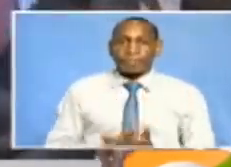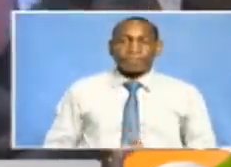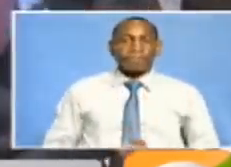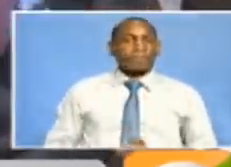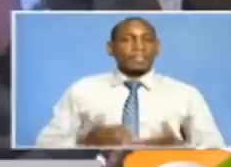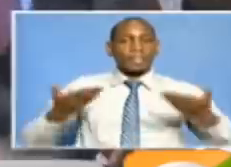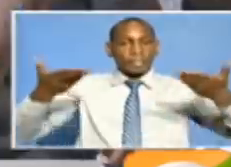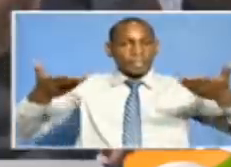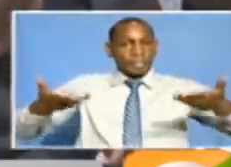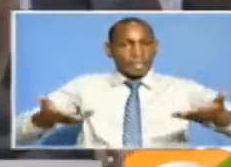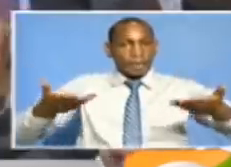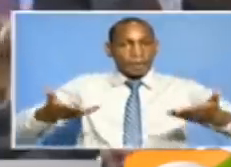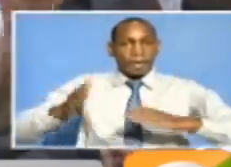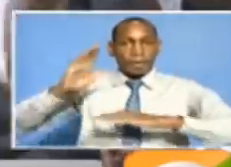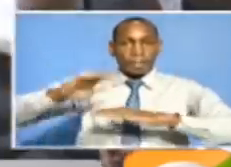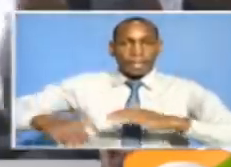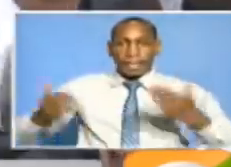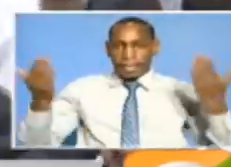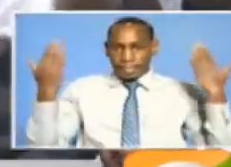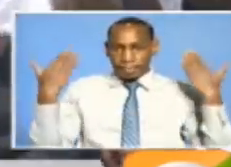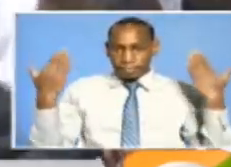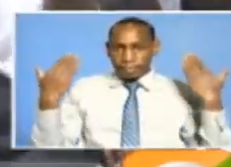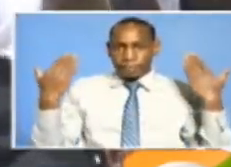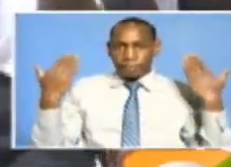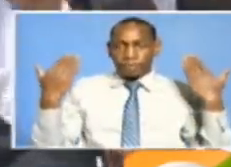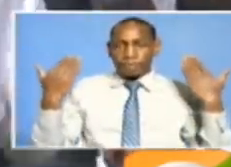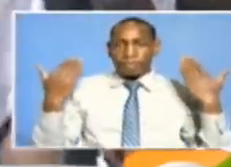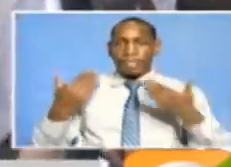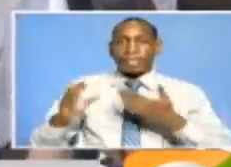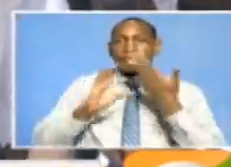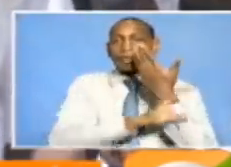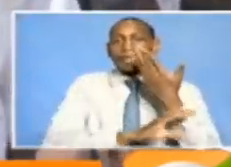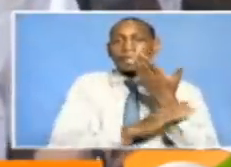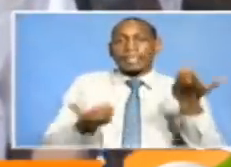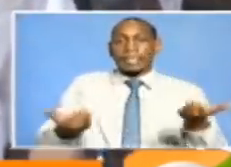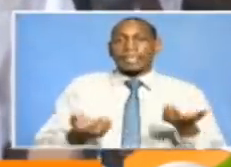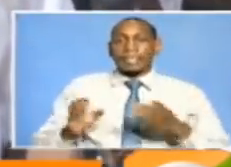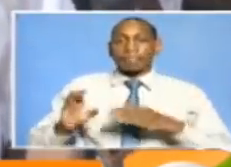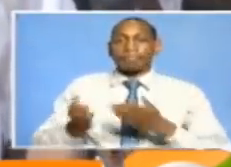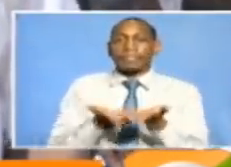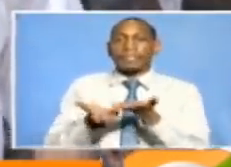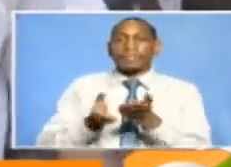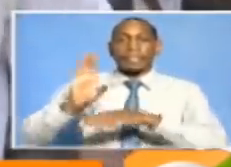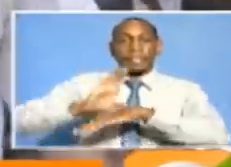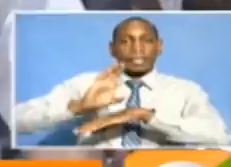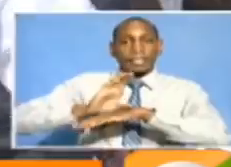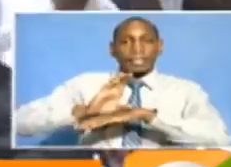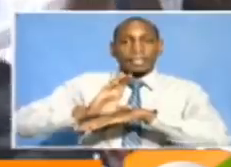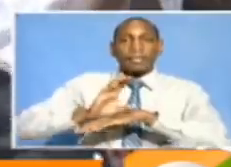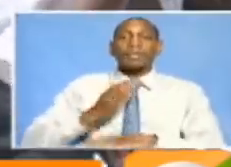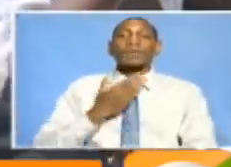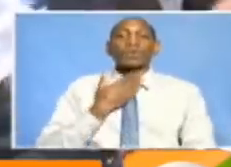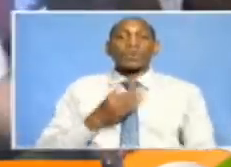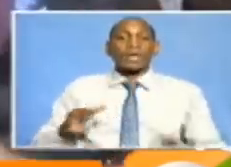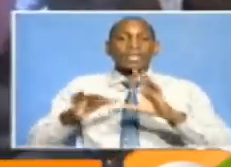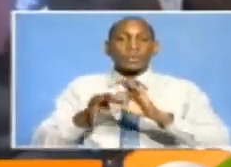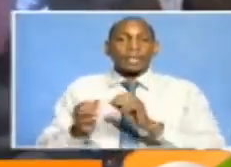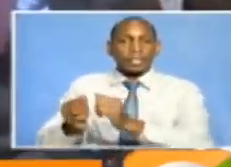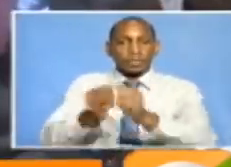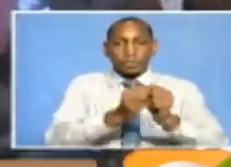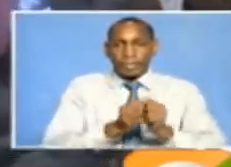Now than ever before, this country needs the services of the church. Nataka tuungane